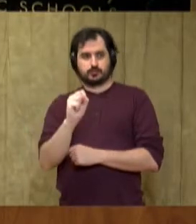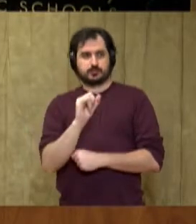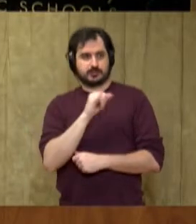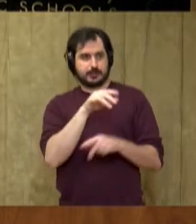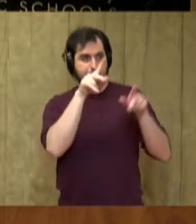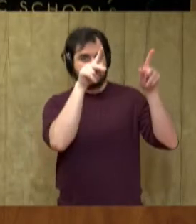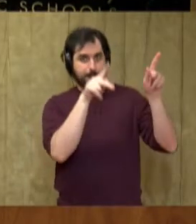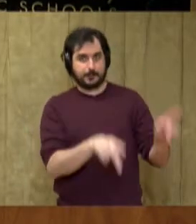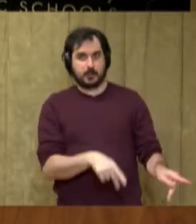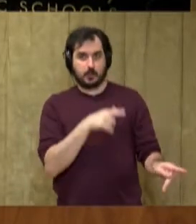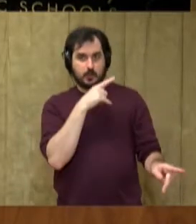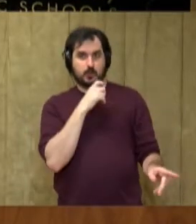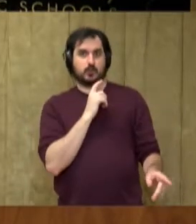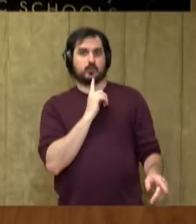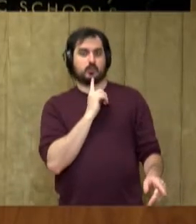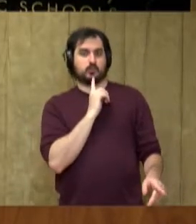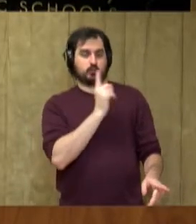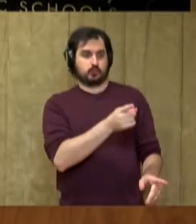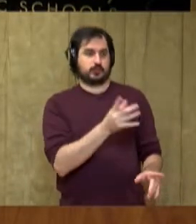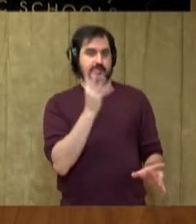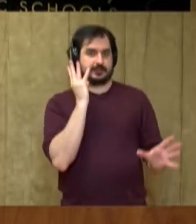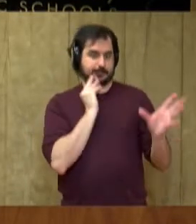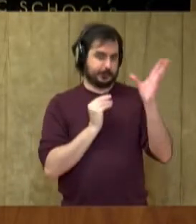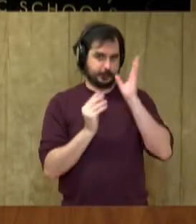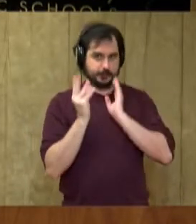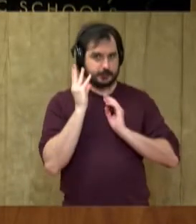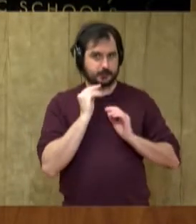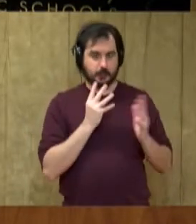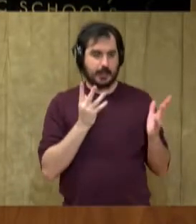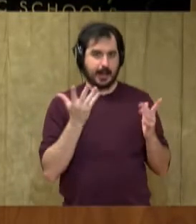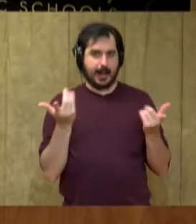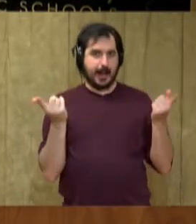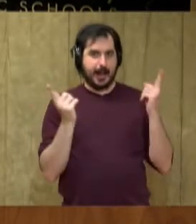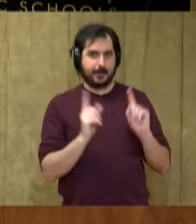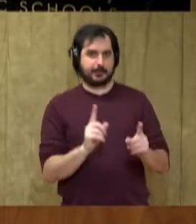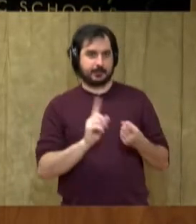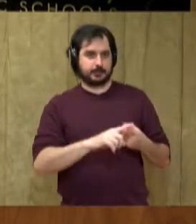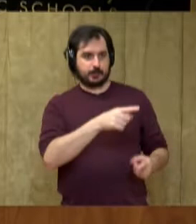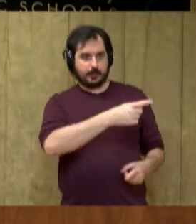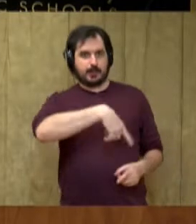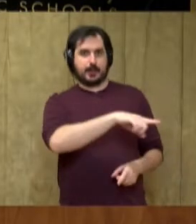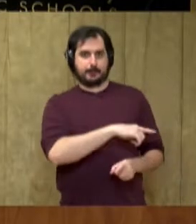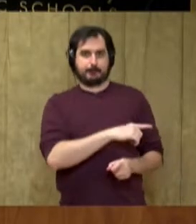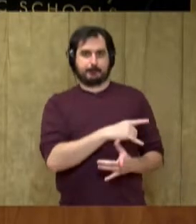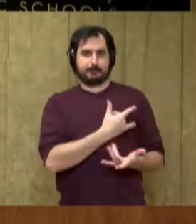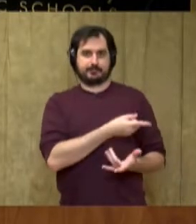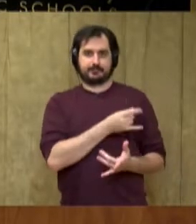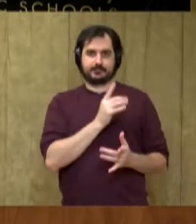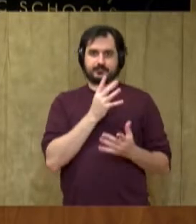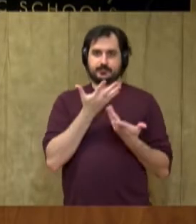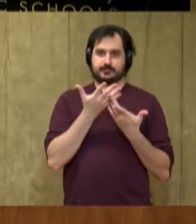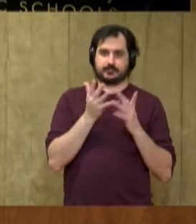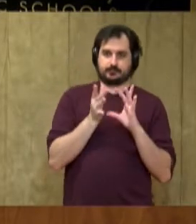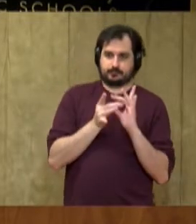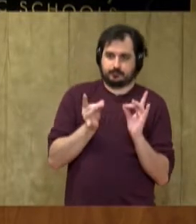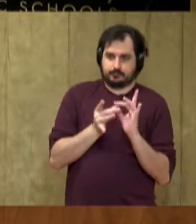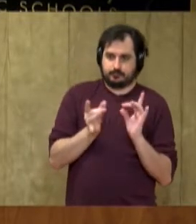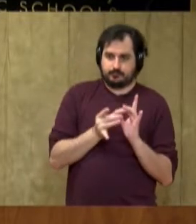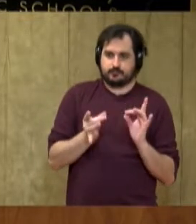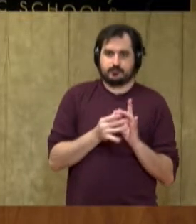there, who it happened to, okay? And it's told by somebody who was actually